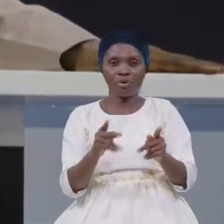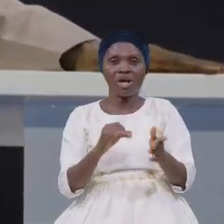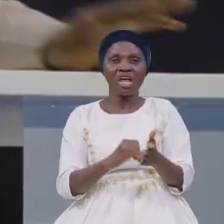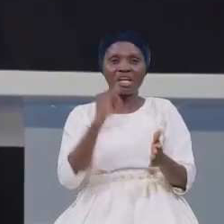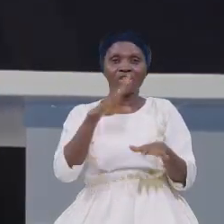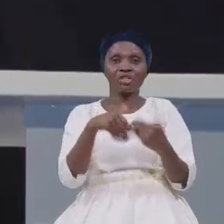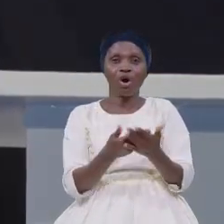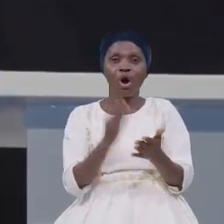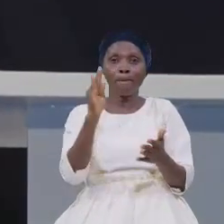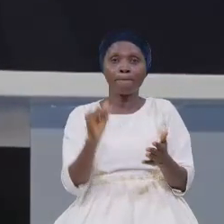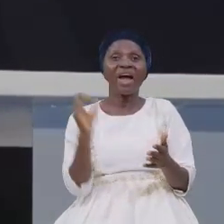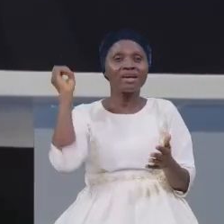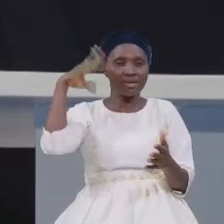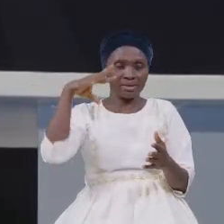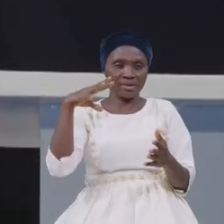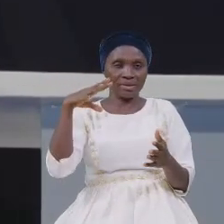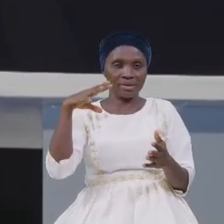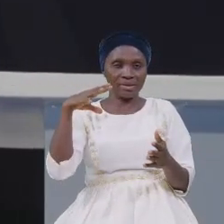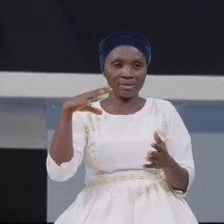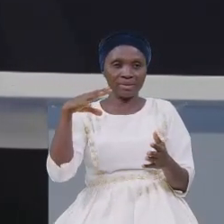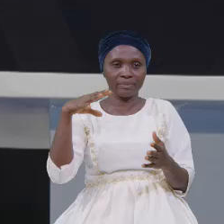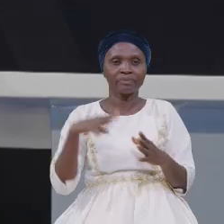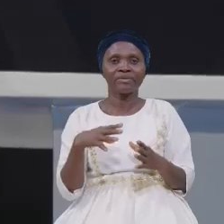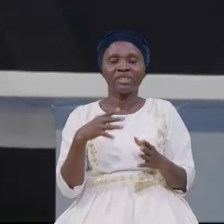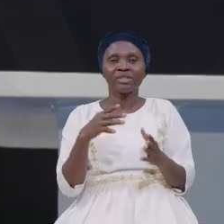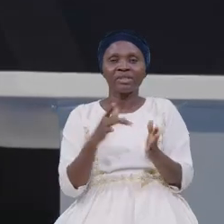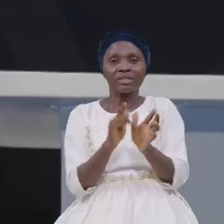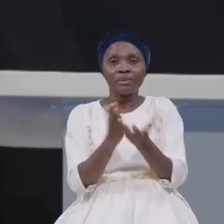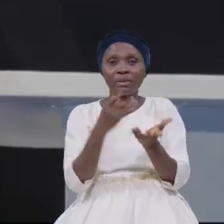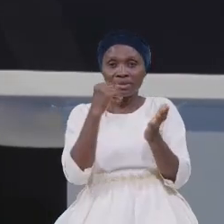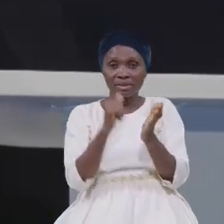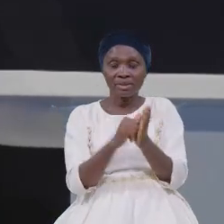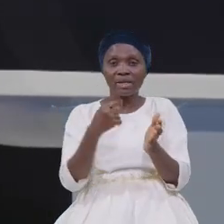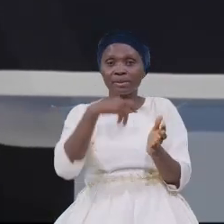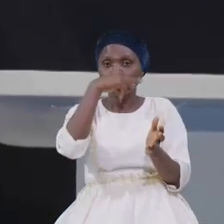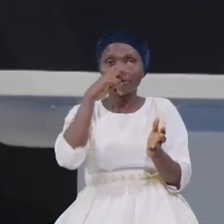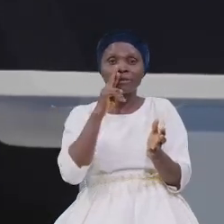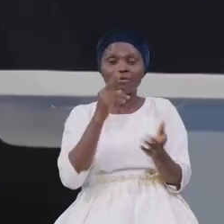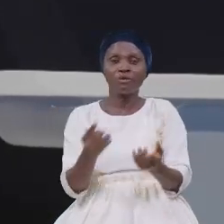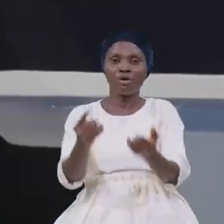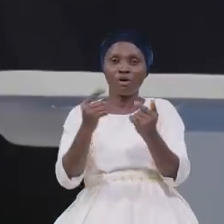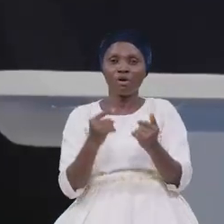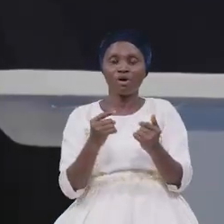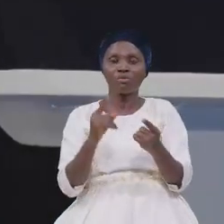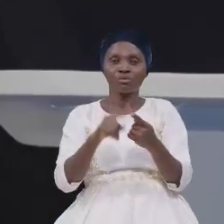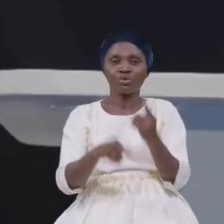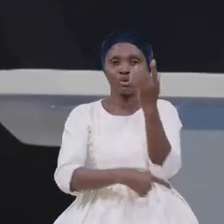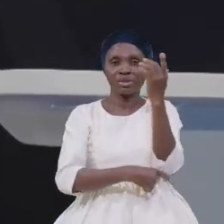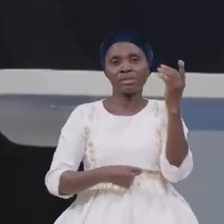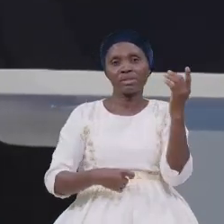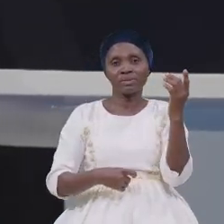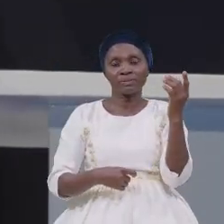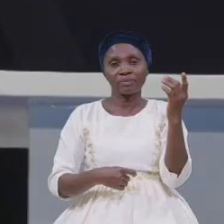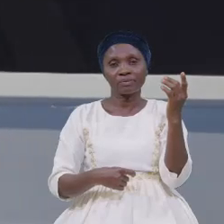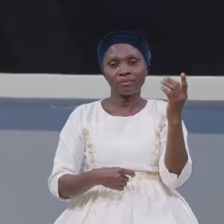verse 10. The thief cometh not but for to steal. Let me read it